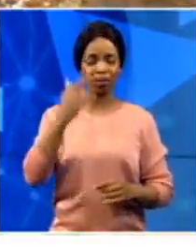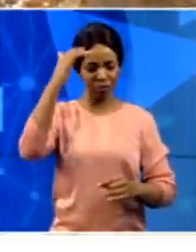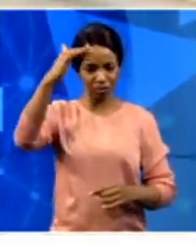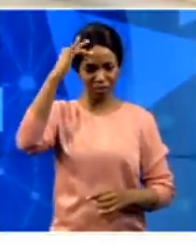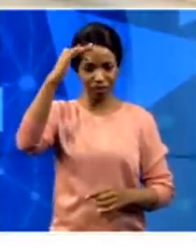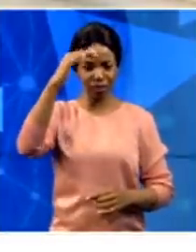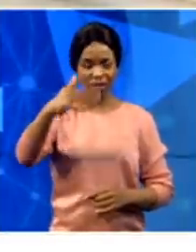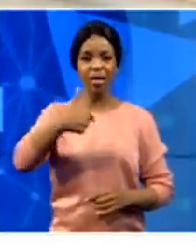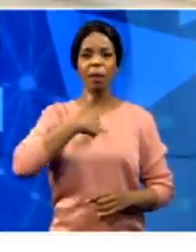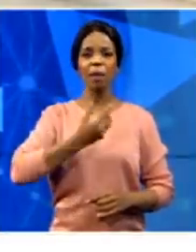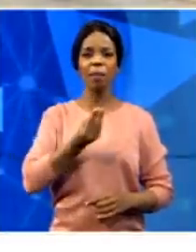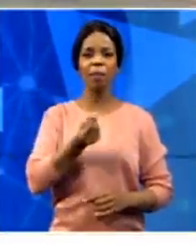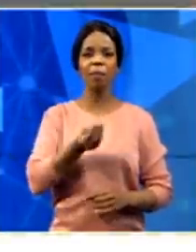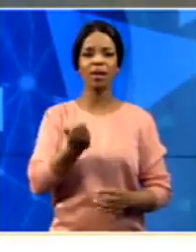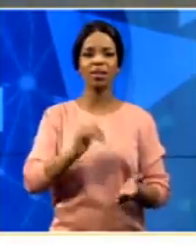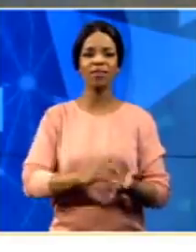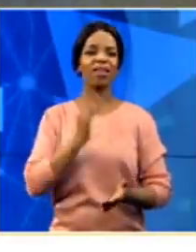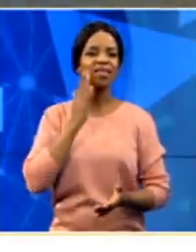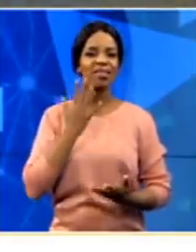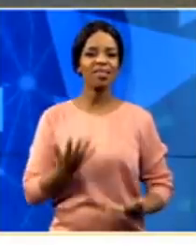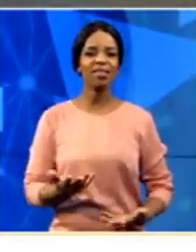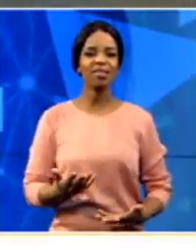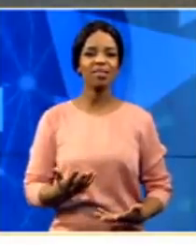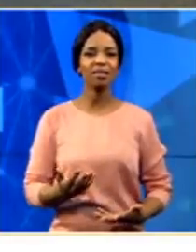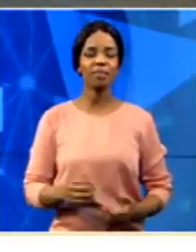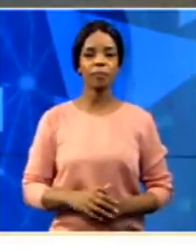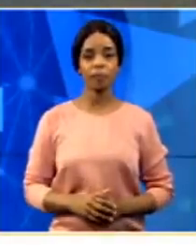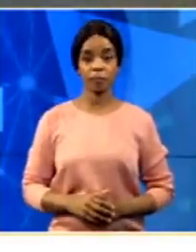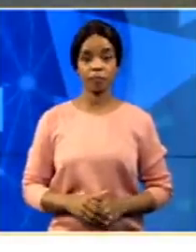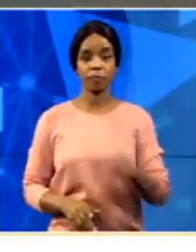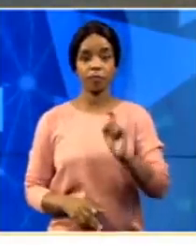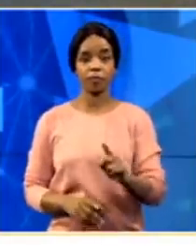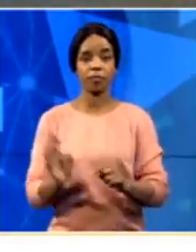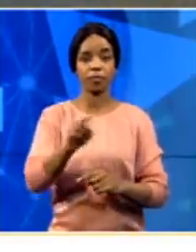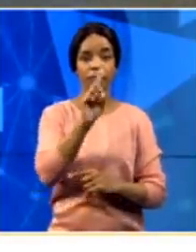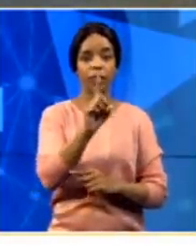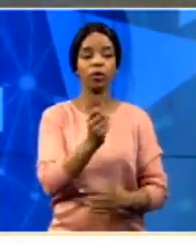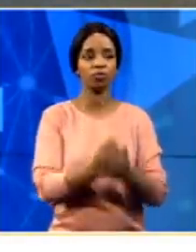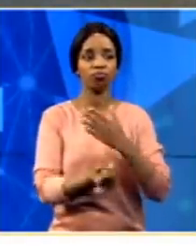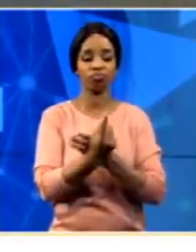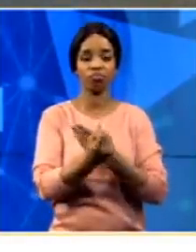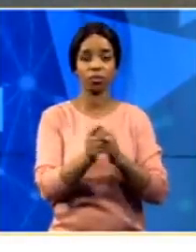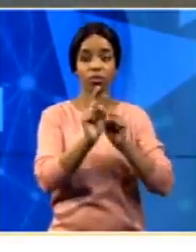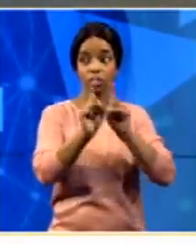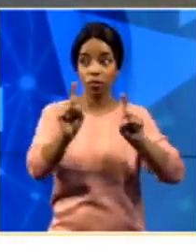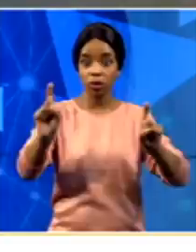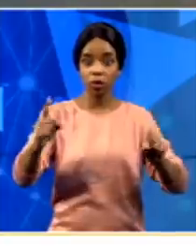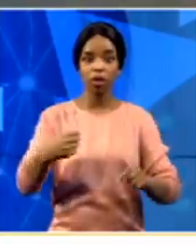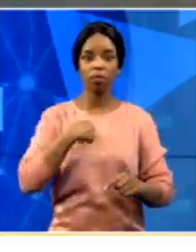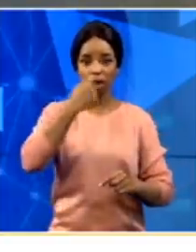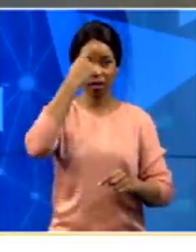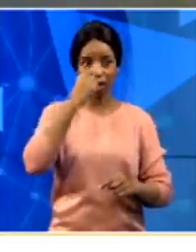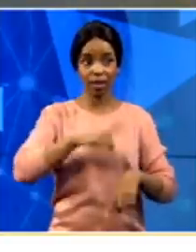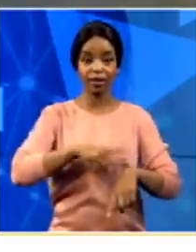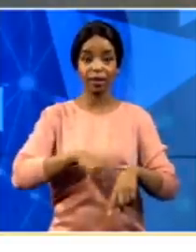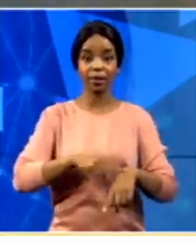through? Okay. Renee, thank you. It's a very common question. Again, I think I posed it to you during the course